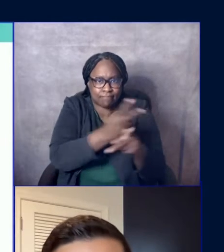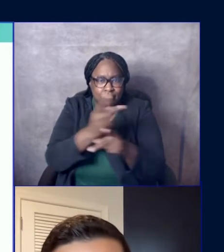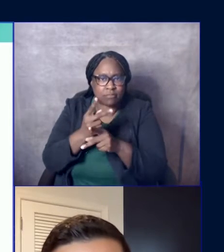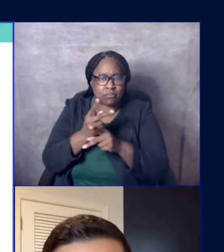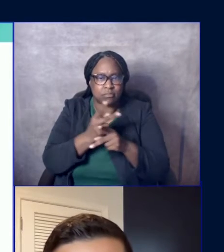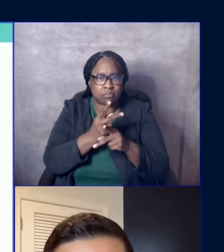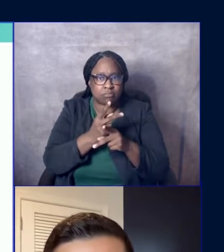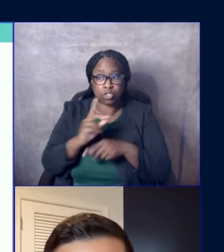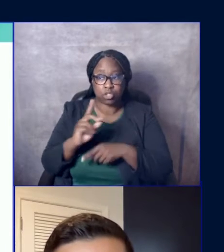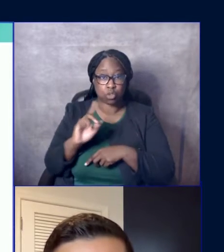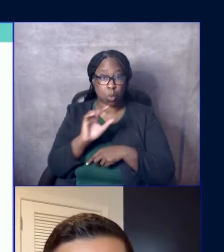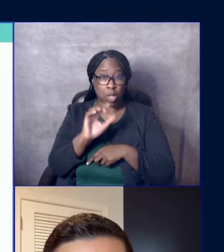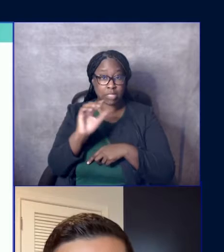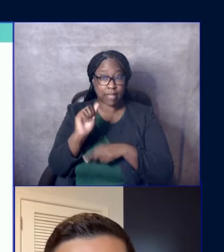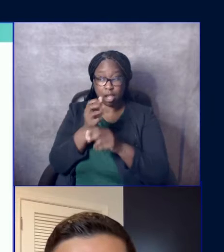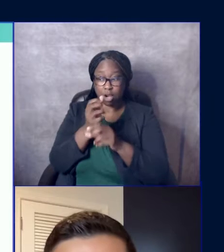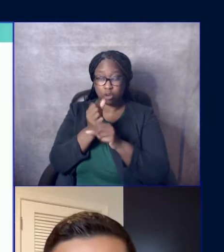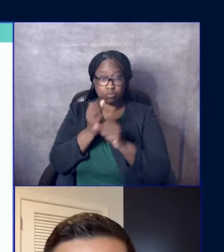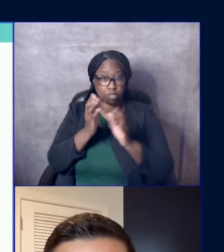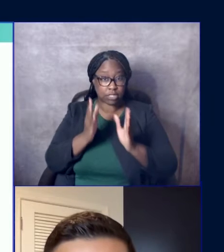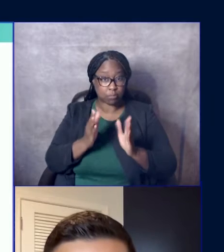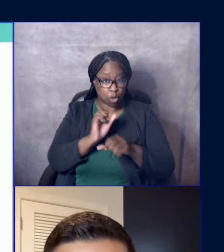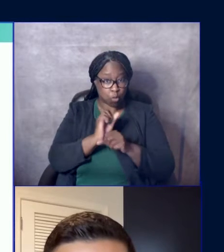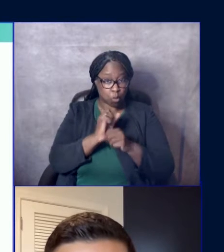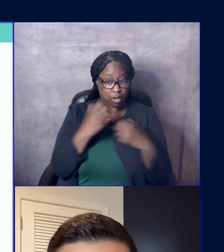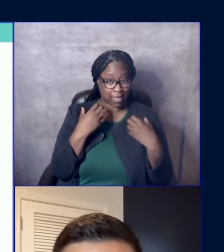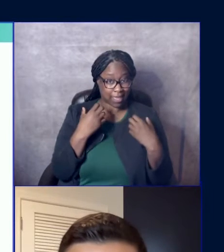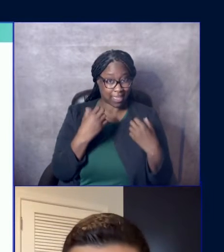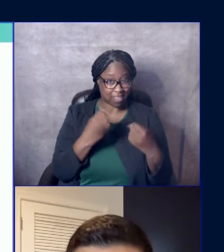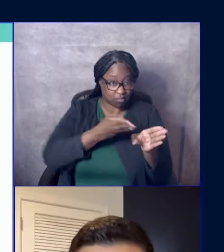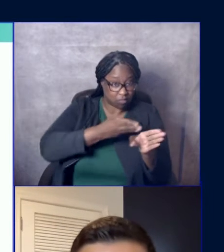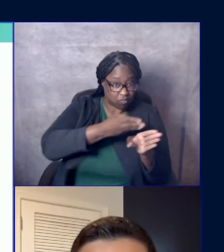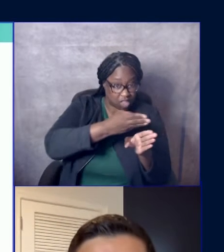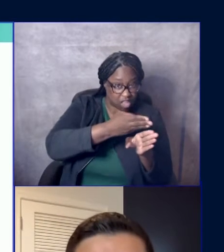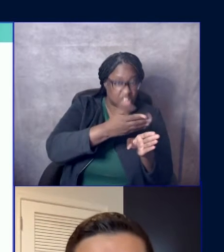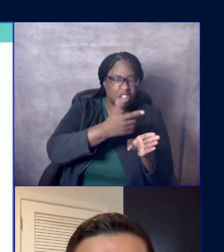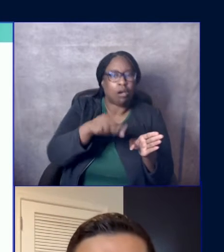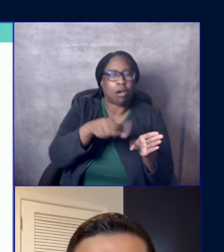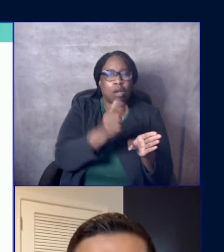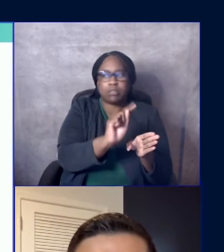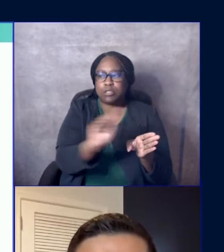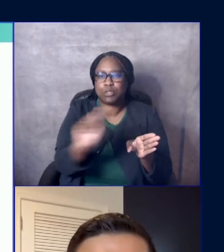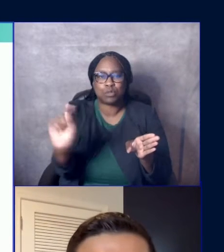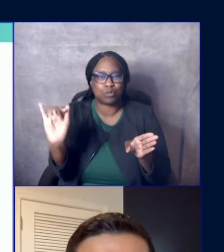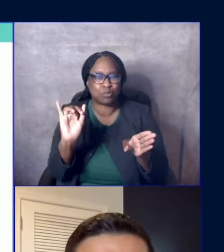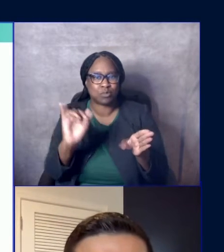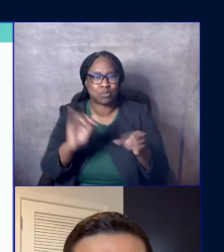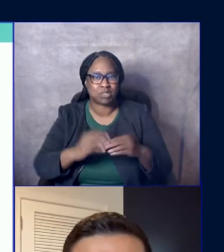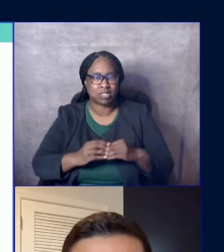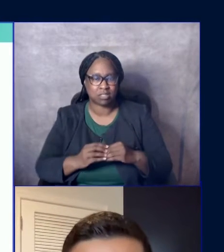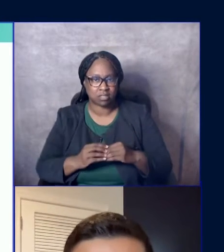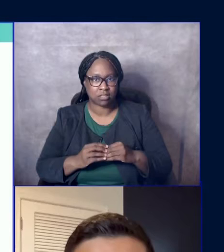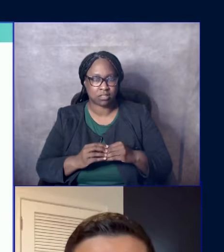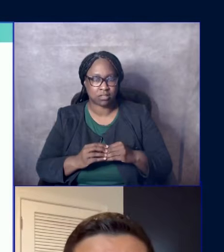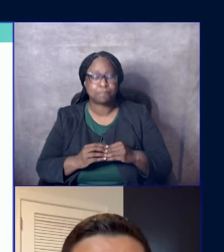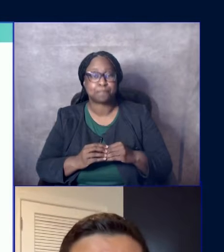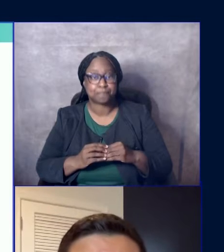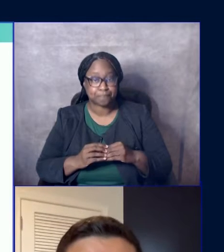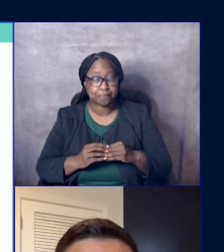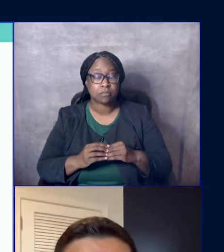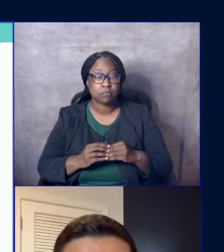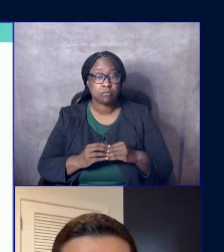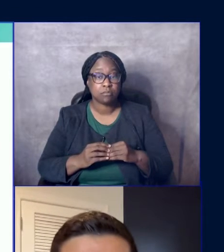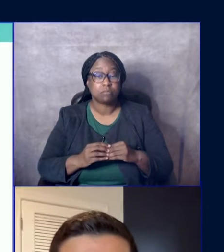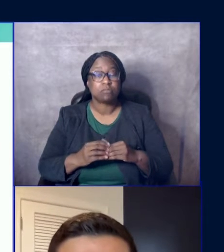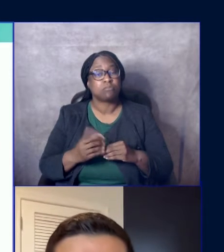DACA recipients who were working in the health industry. And beyond that as well, in terms of other times when we really had to